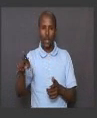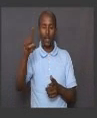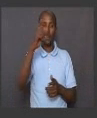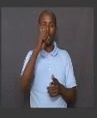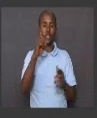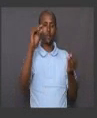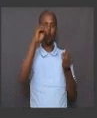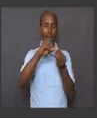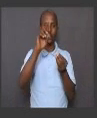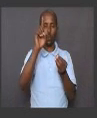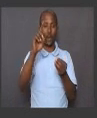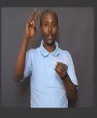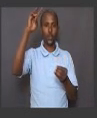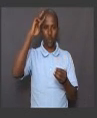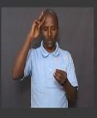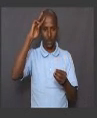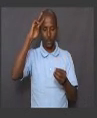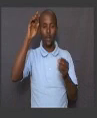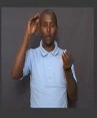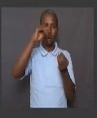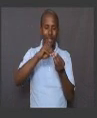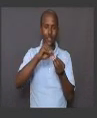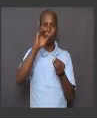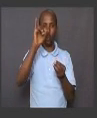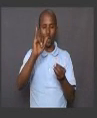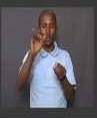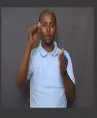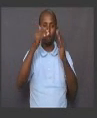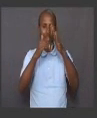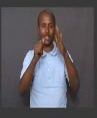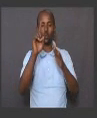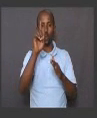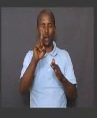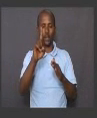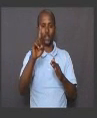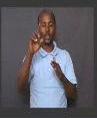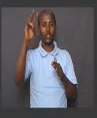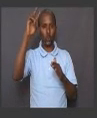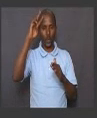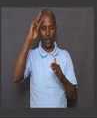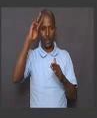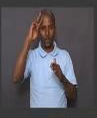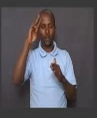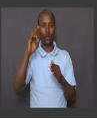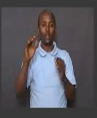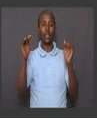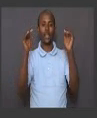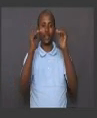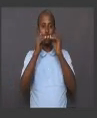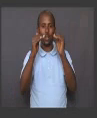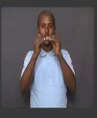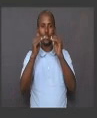plus 1 squared plus y minus 1 squared